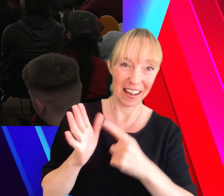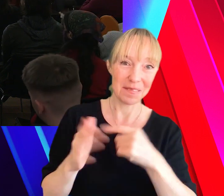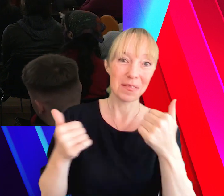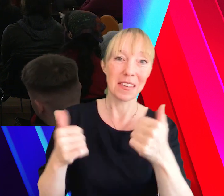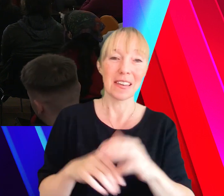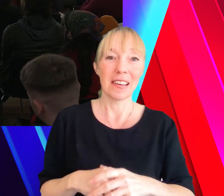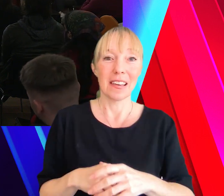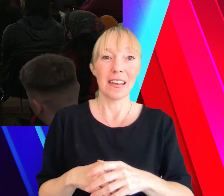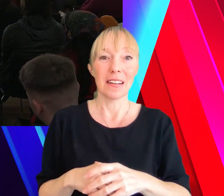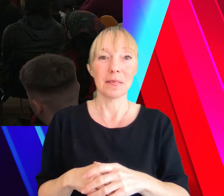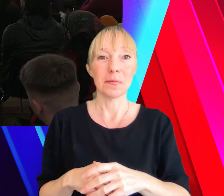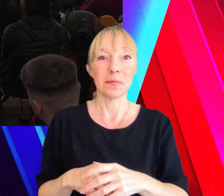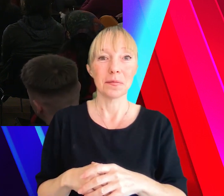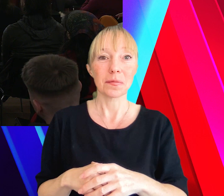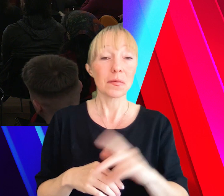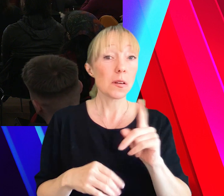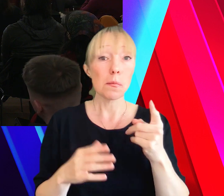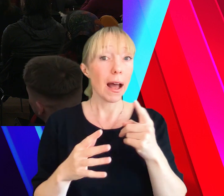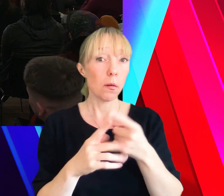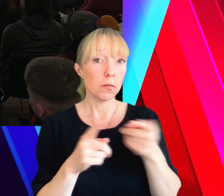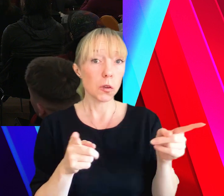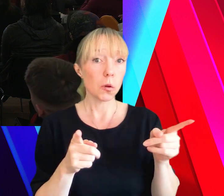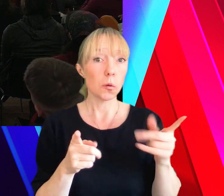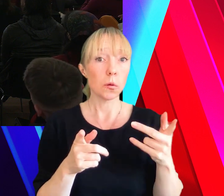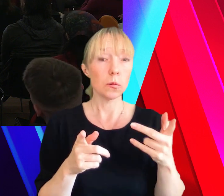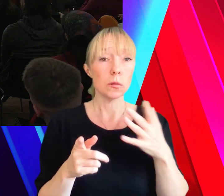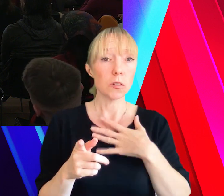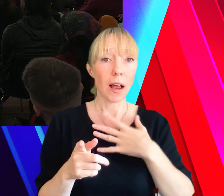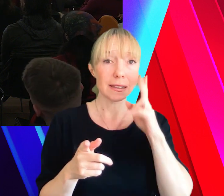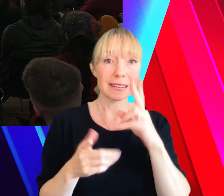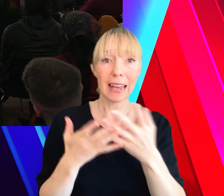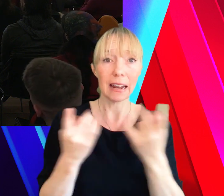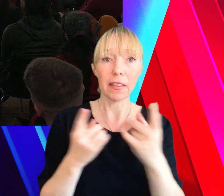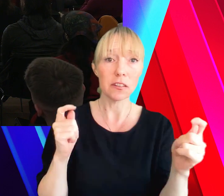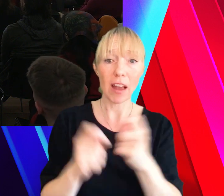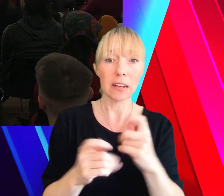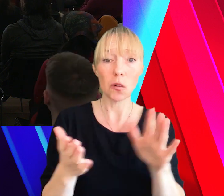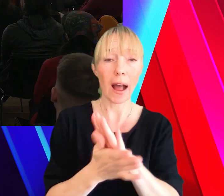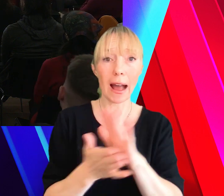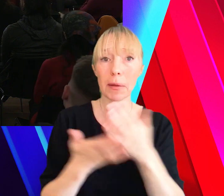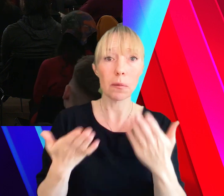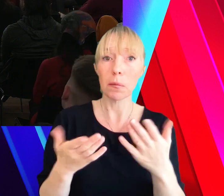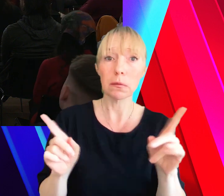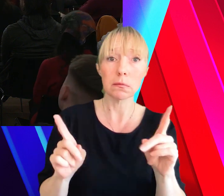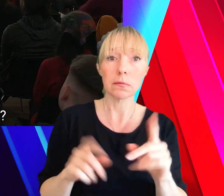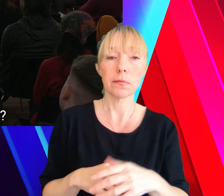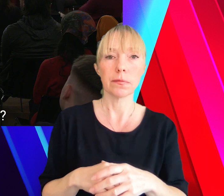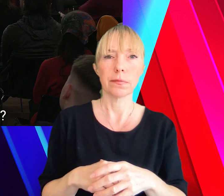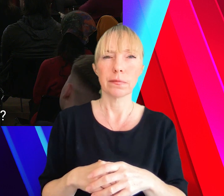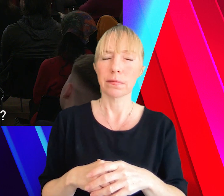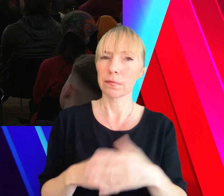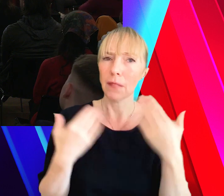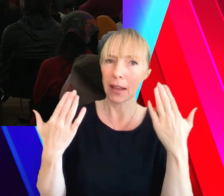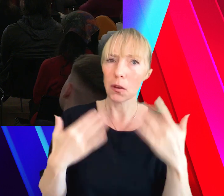Yeah, hi Stella. Yeah, what about the rest of you? Like, what would you like to see anything change? What, or are